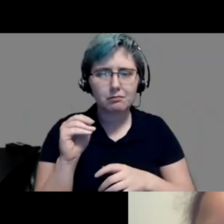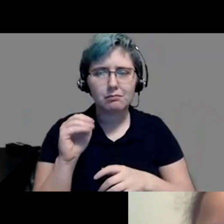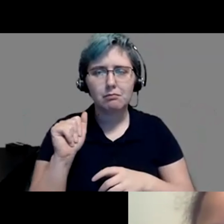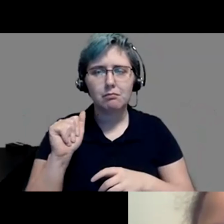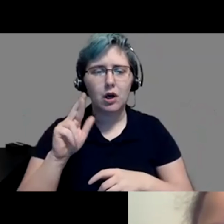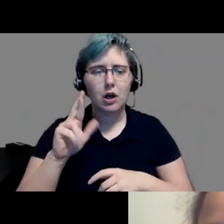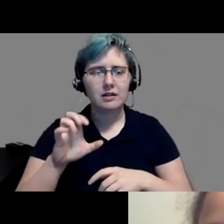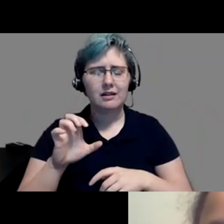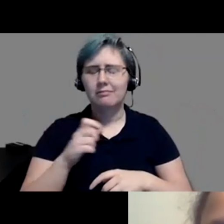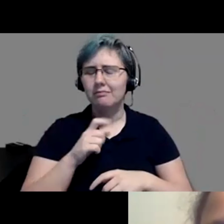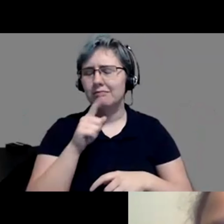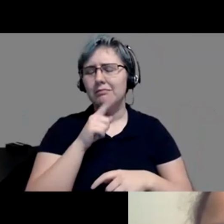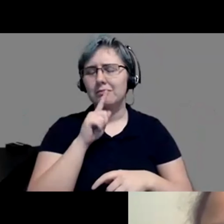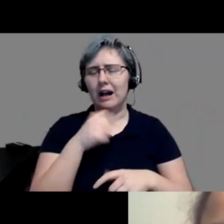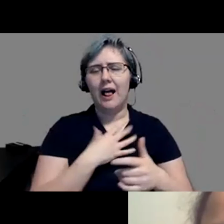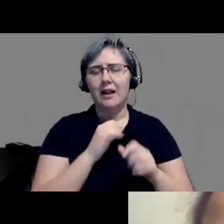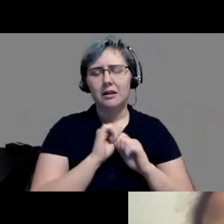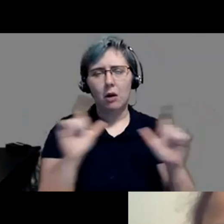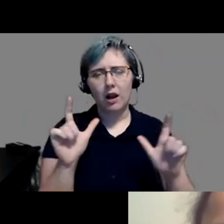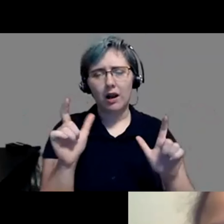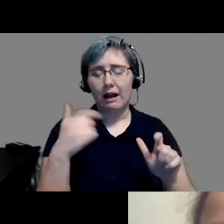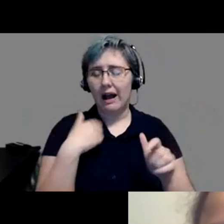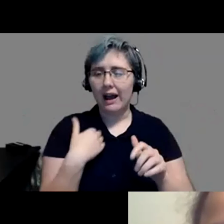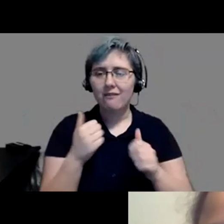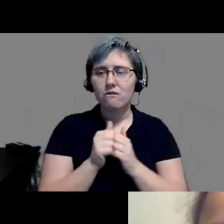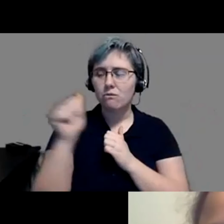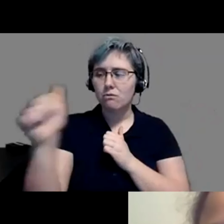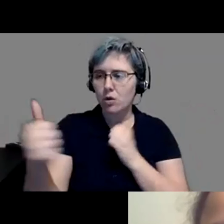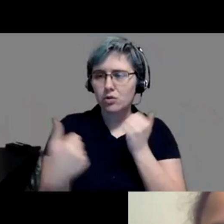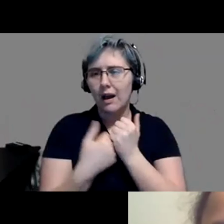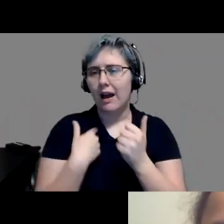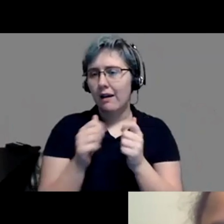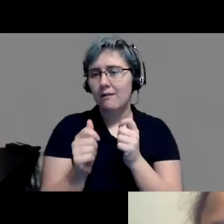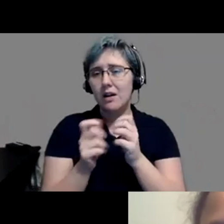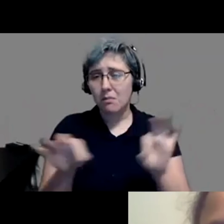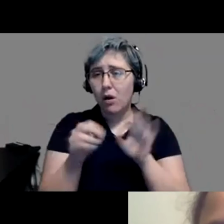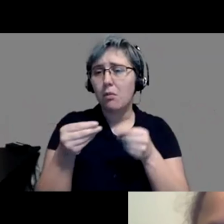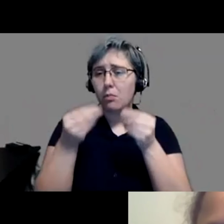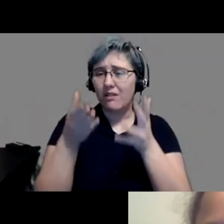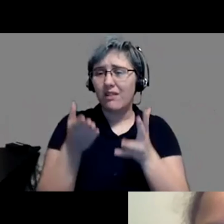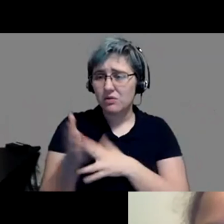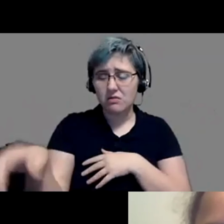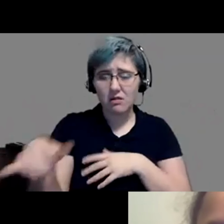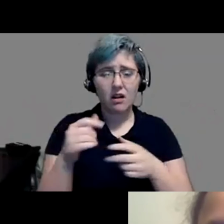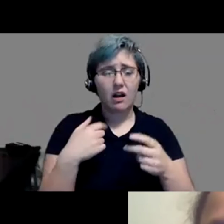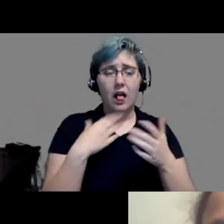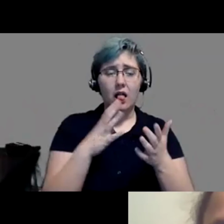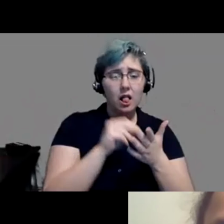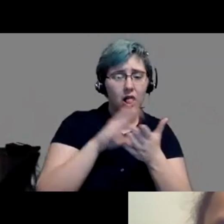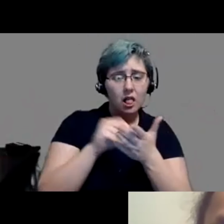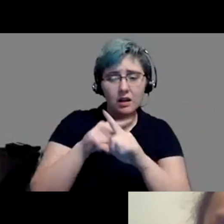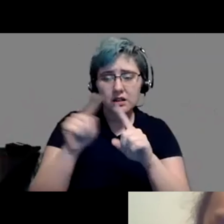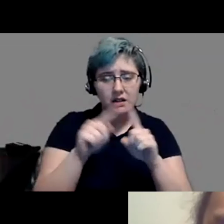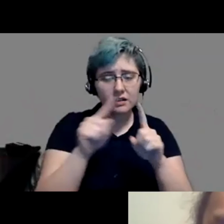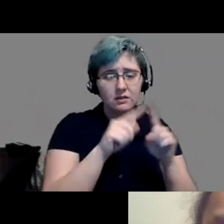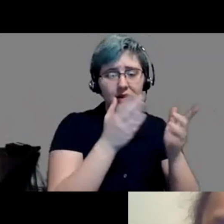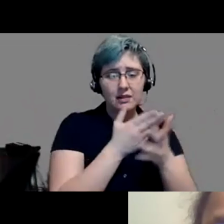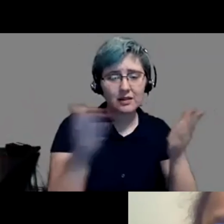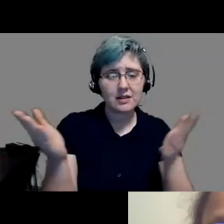Like I said, I have remote support. I have remote support providers. I learn about different things at conferences.